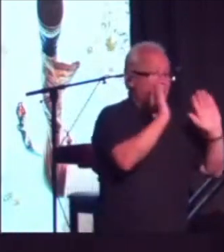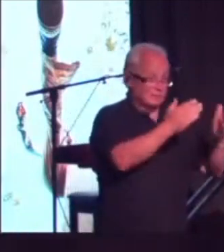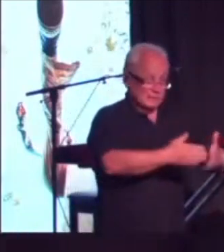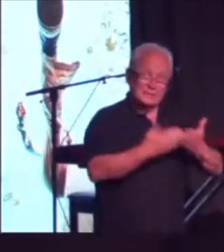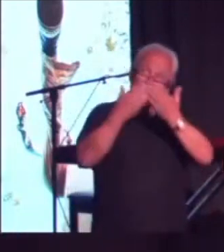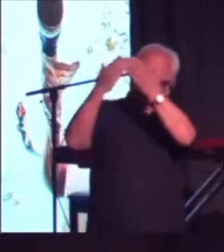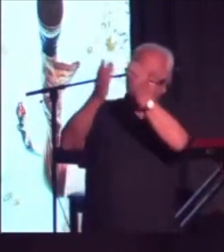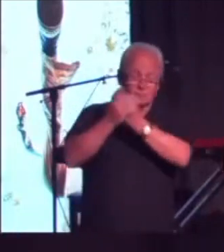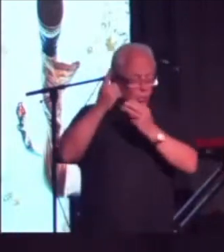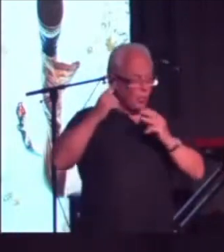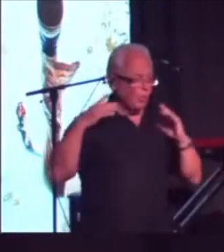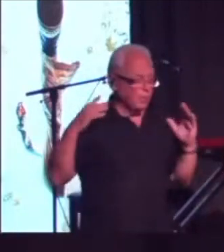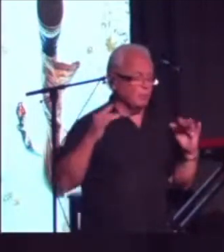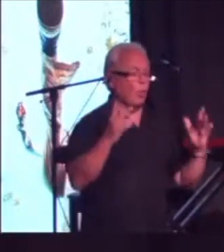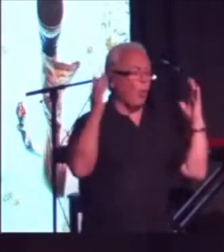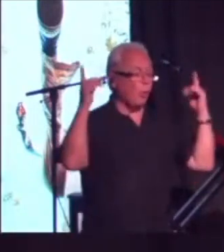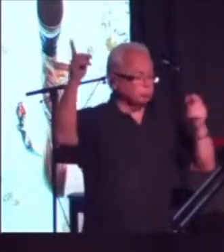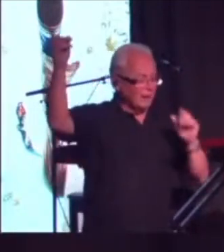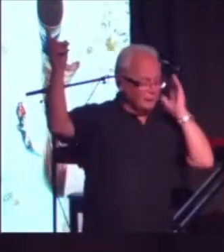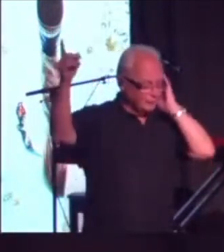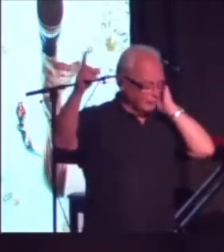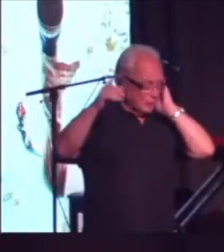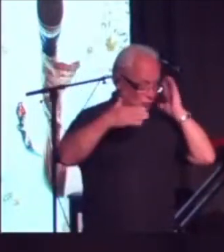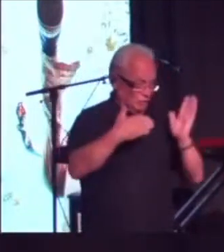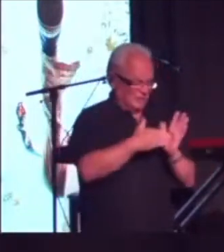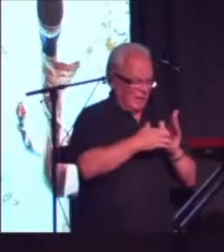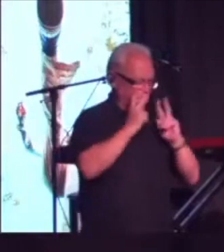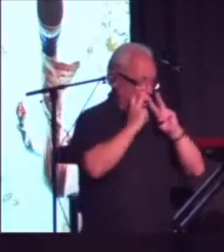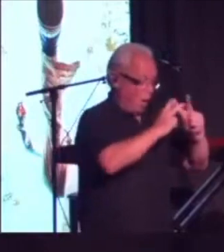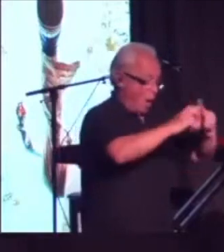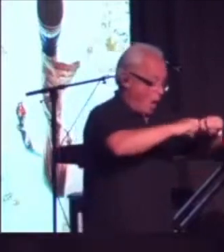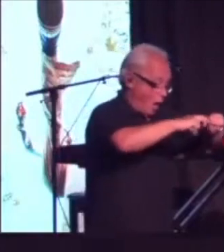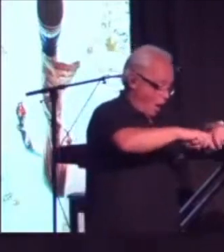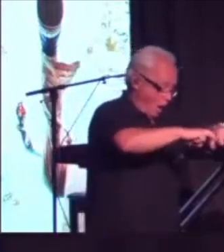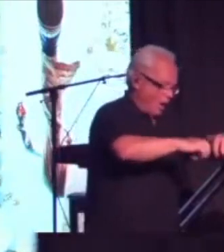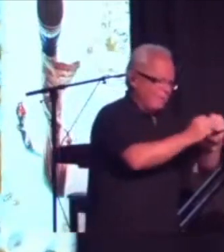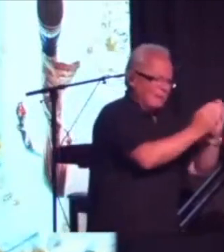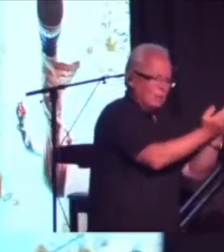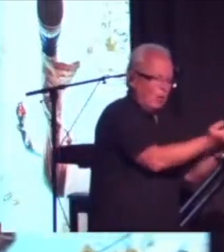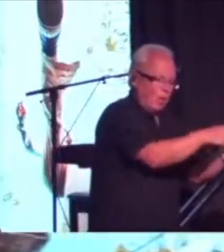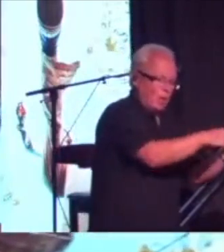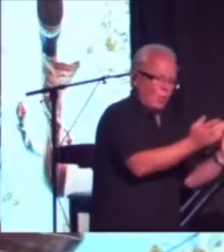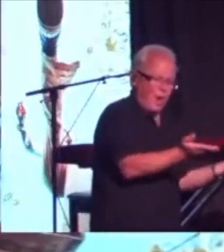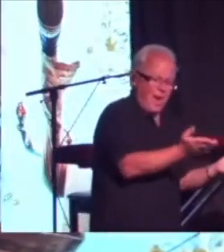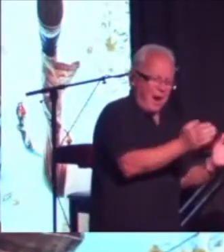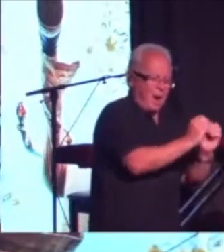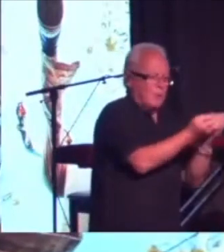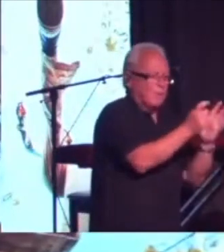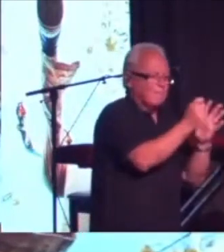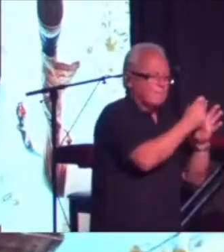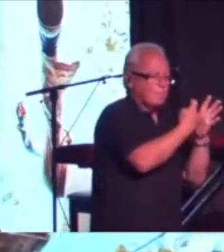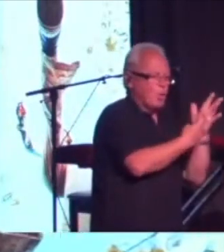God. And so today, just for a few moments, I want us to look at what the Bible says, particularly what the book of Proverbs has to say